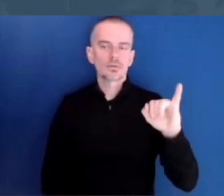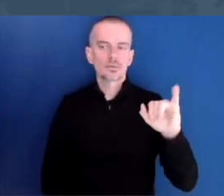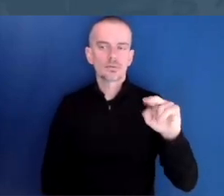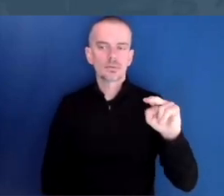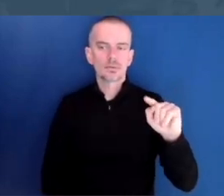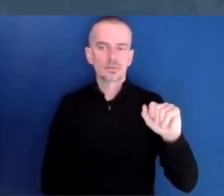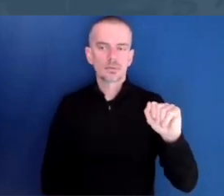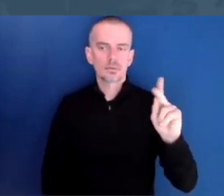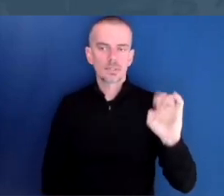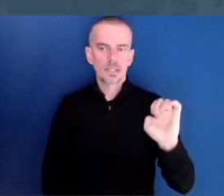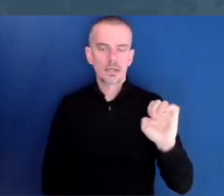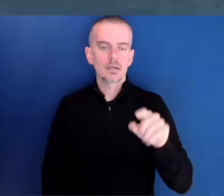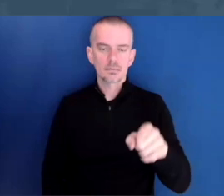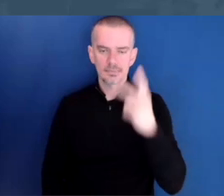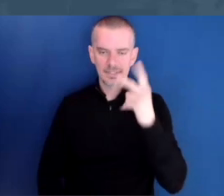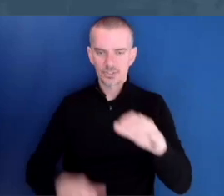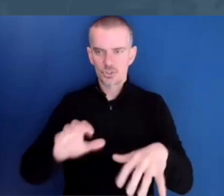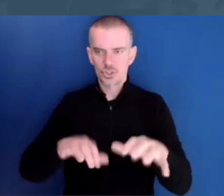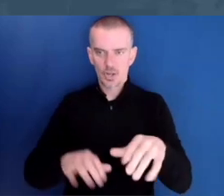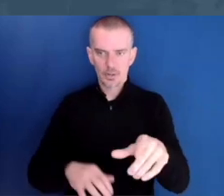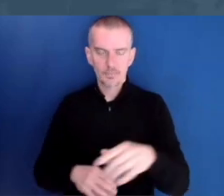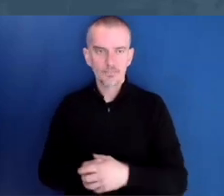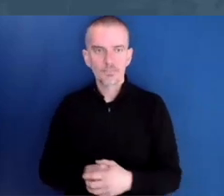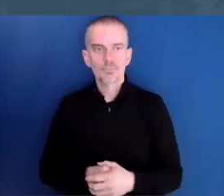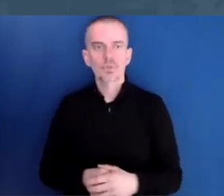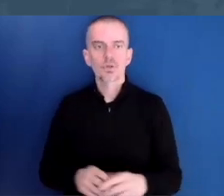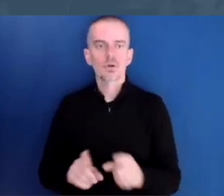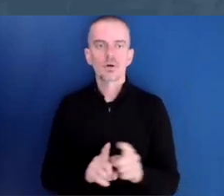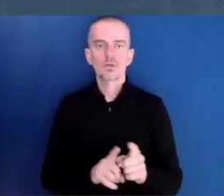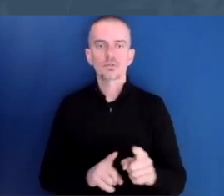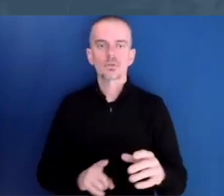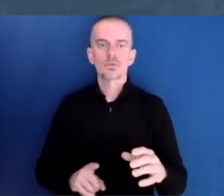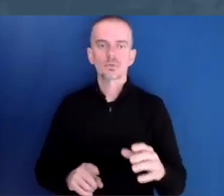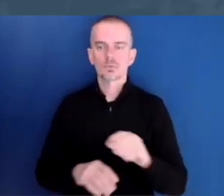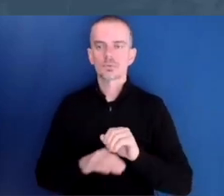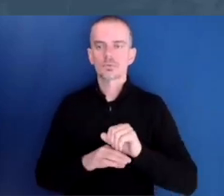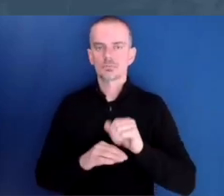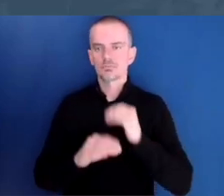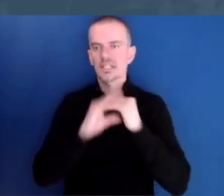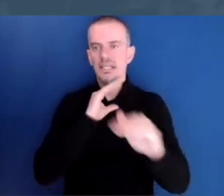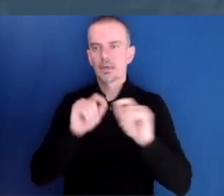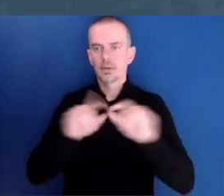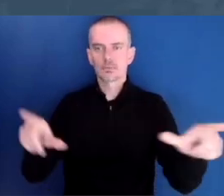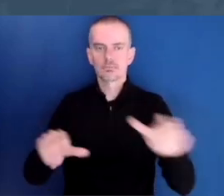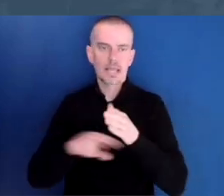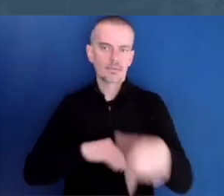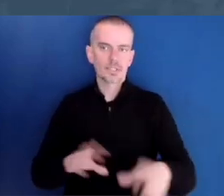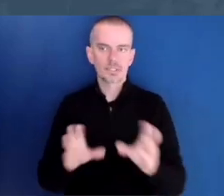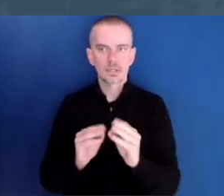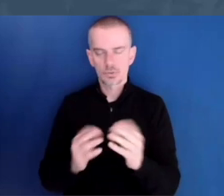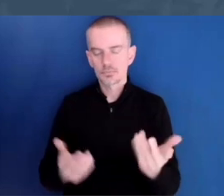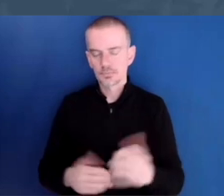is going to be over in the chat. And it's also going to be sent over email after this session.